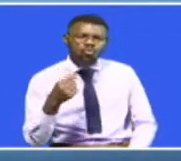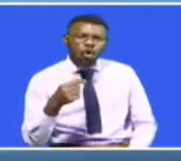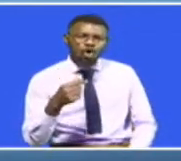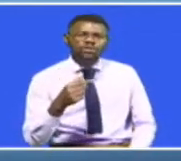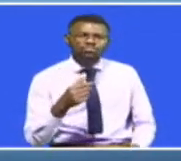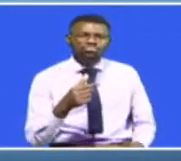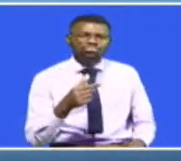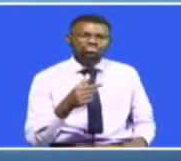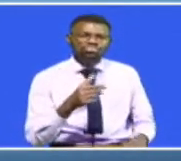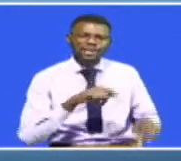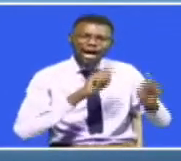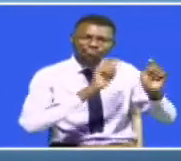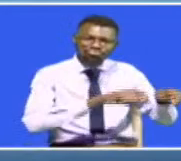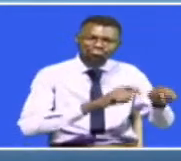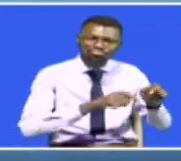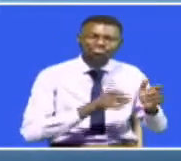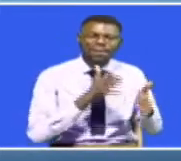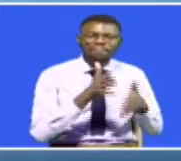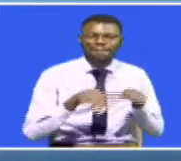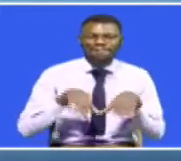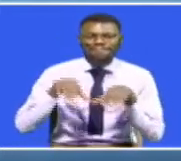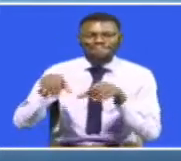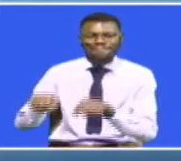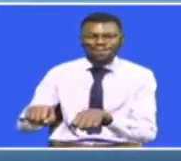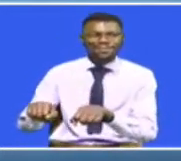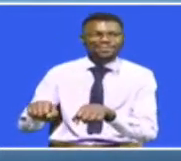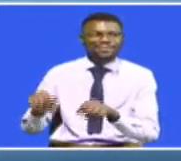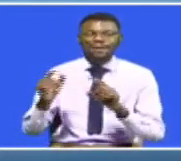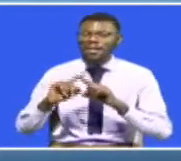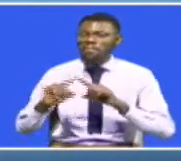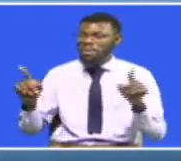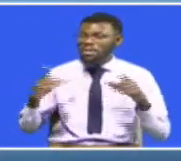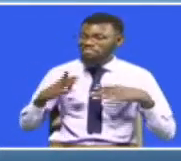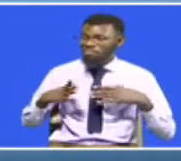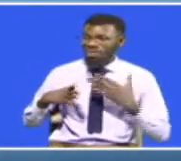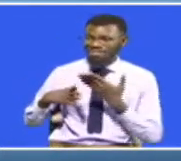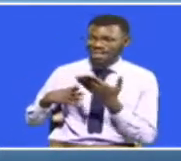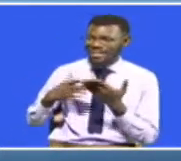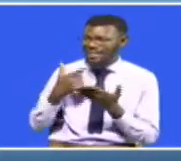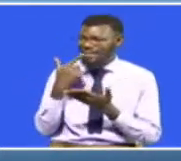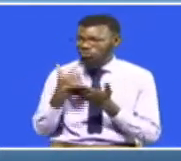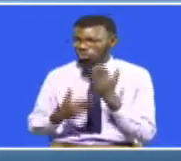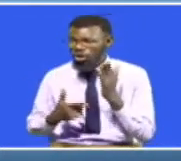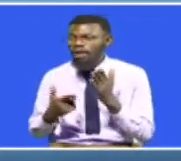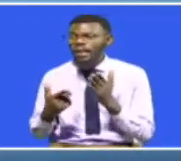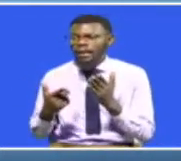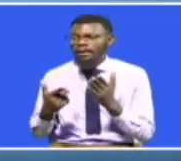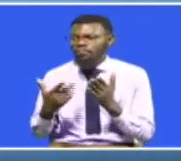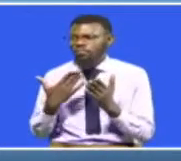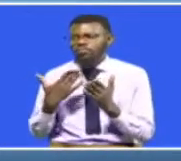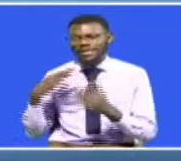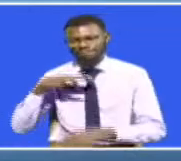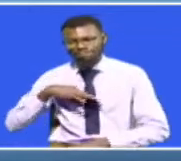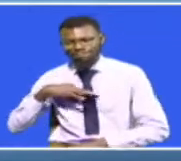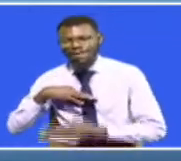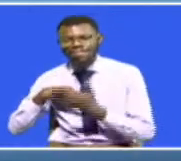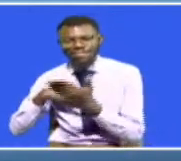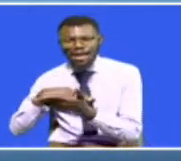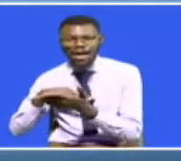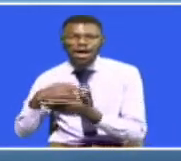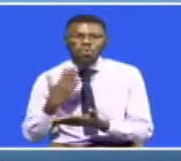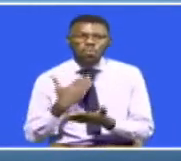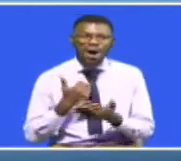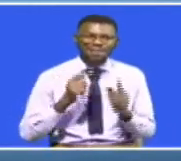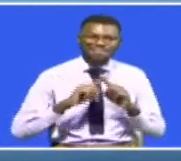them decades to build their homes and that they are contented with the daily minings they engage in. Now, artisanal